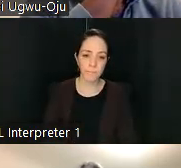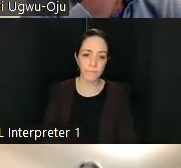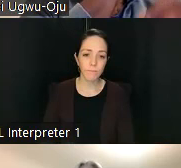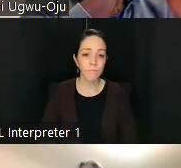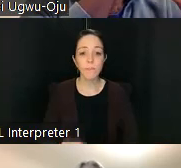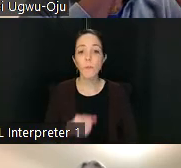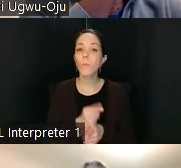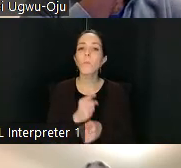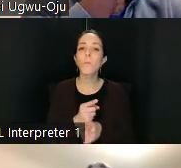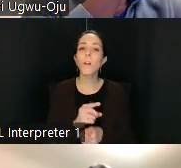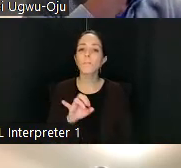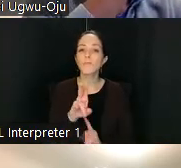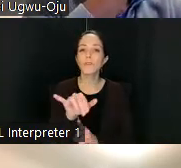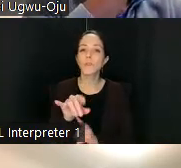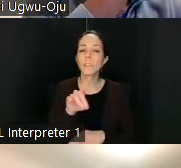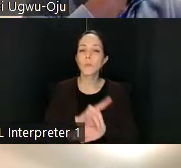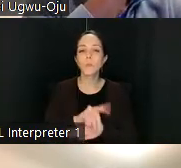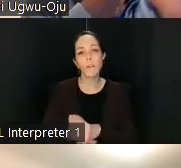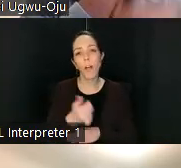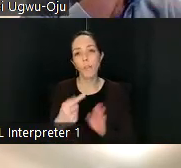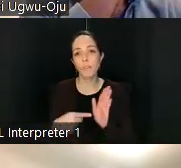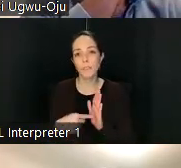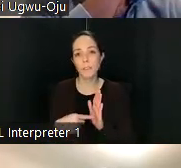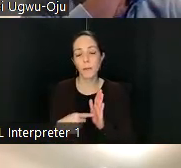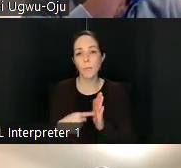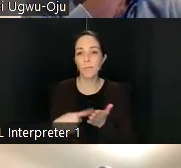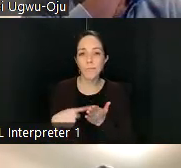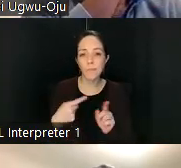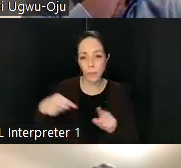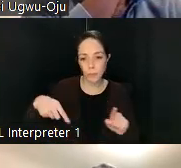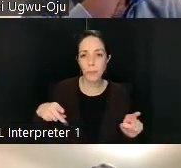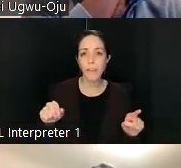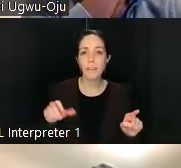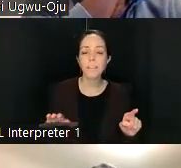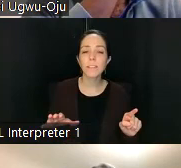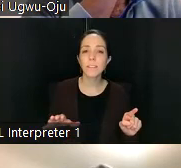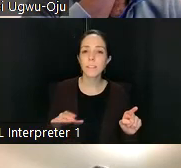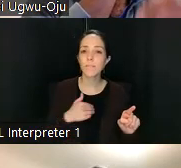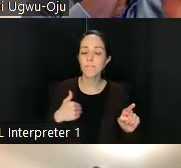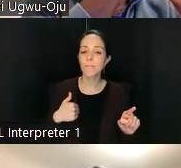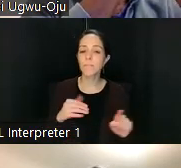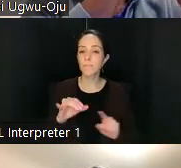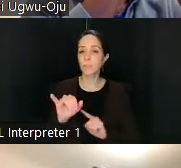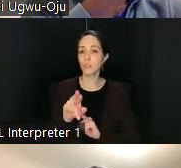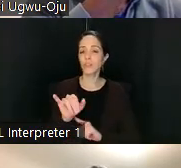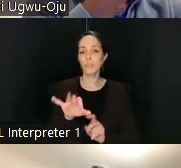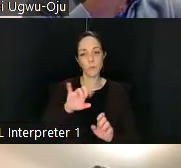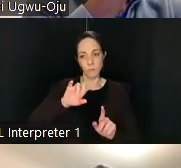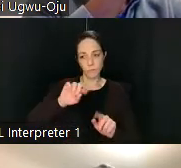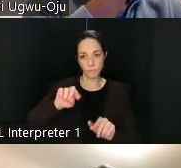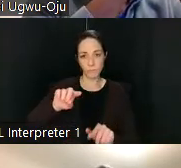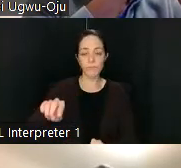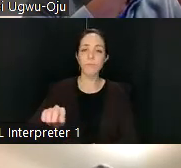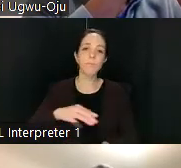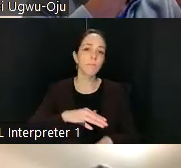is another example that's been discussed by PAC members. Jury, if you've been on a jury or called to jury